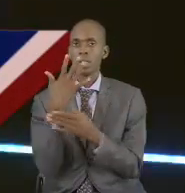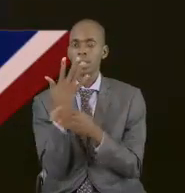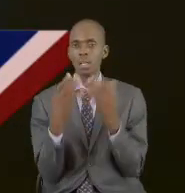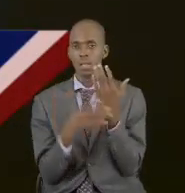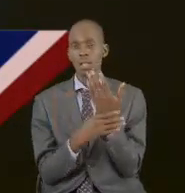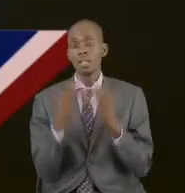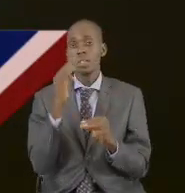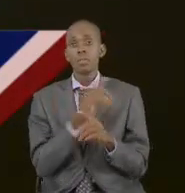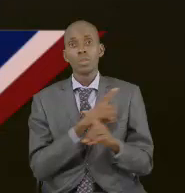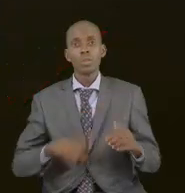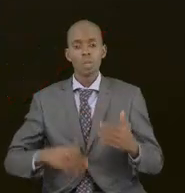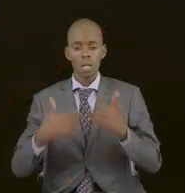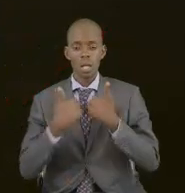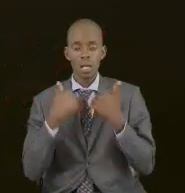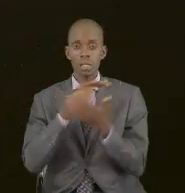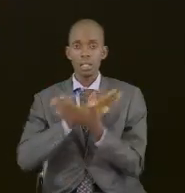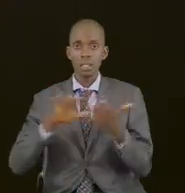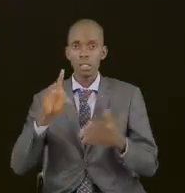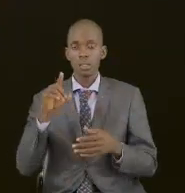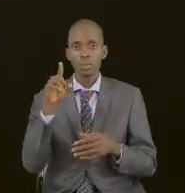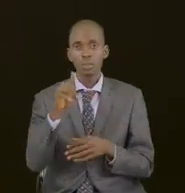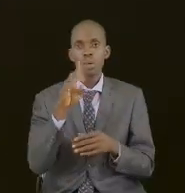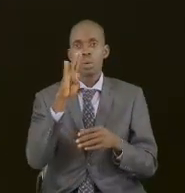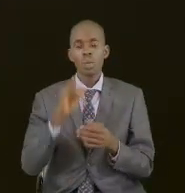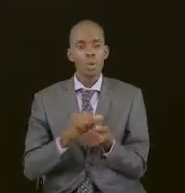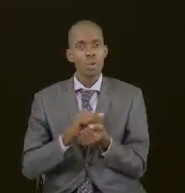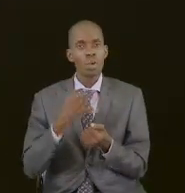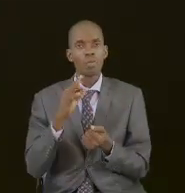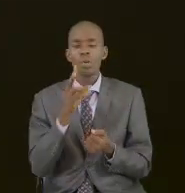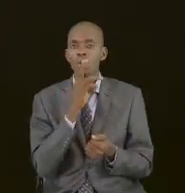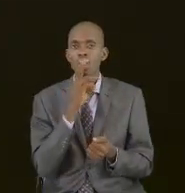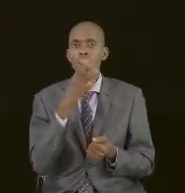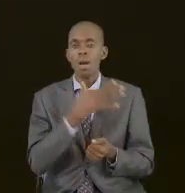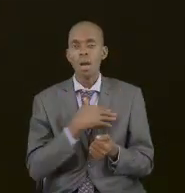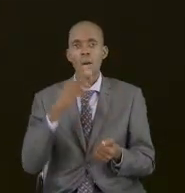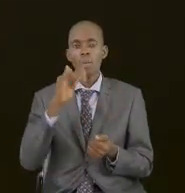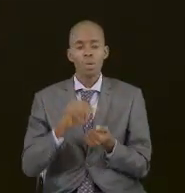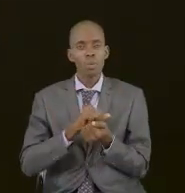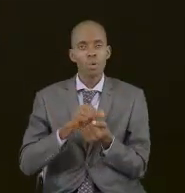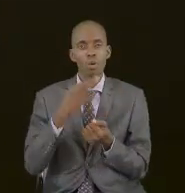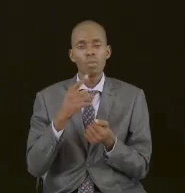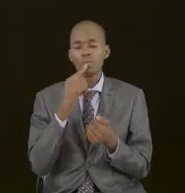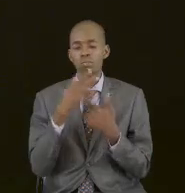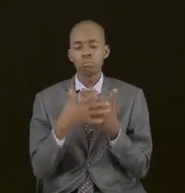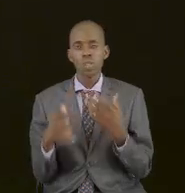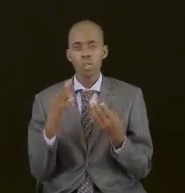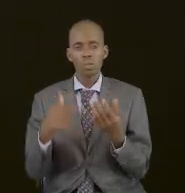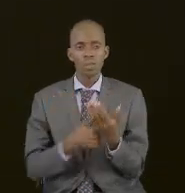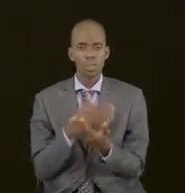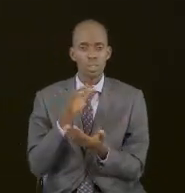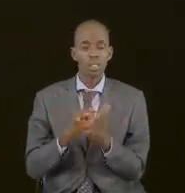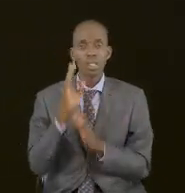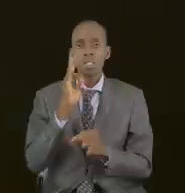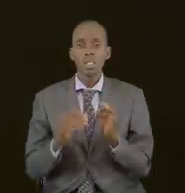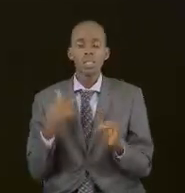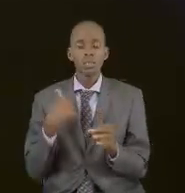has cleansed you by the washing of the water and by the washing of the blood of the Lamb, if we walk in the